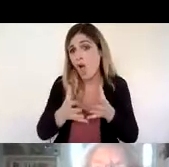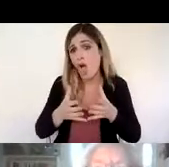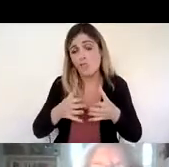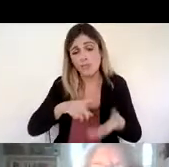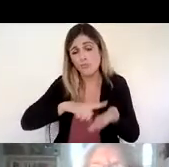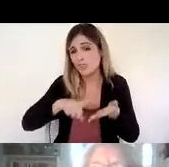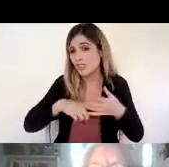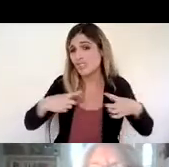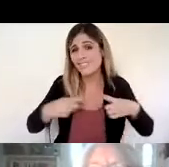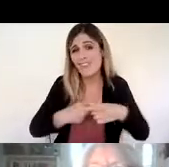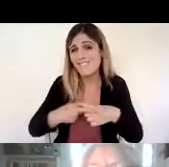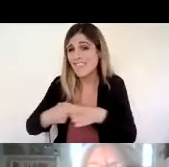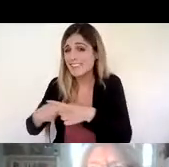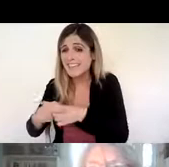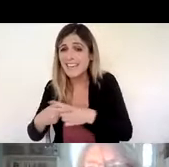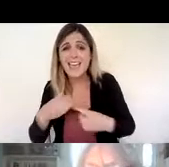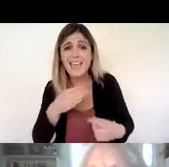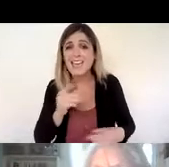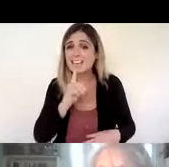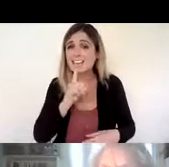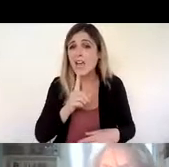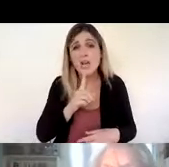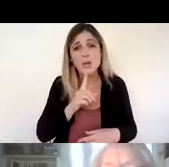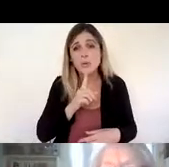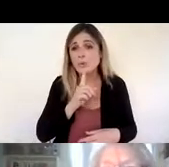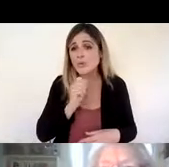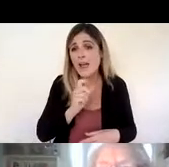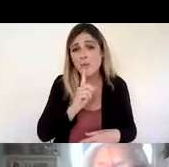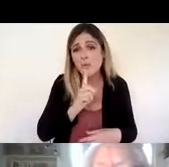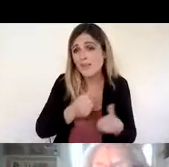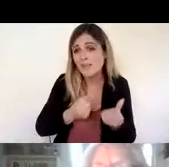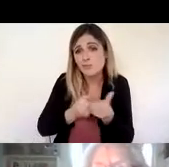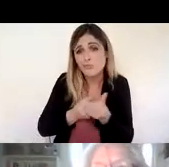it is not especially supportive of a protective effect of dairy foods.